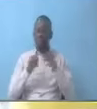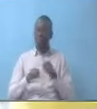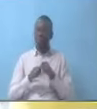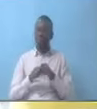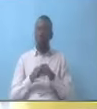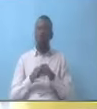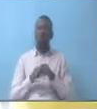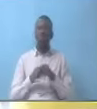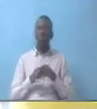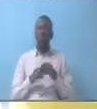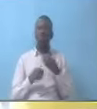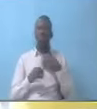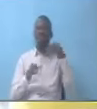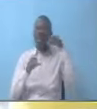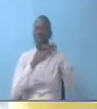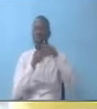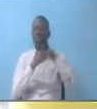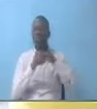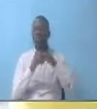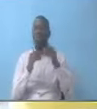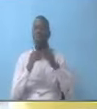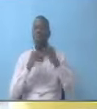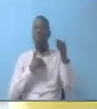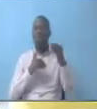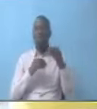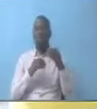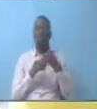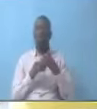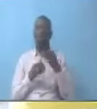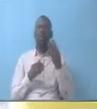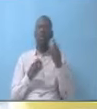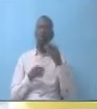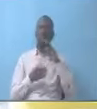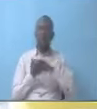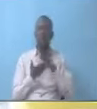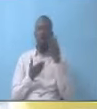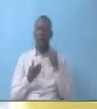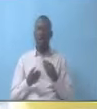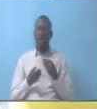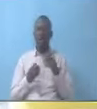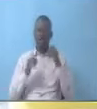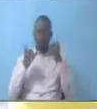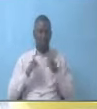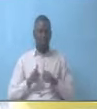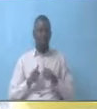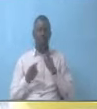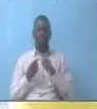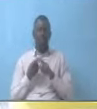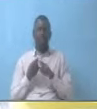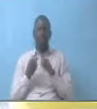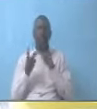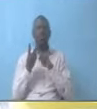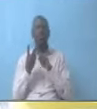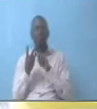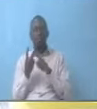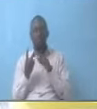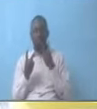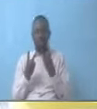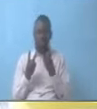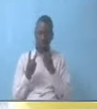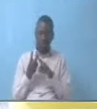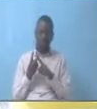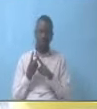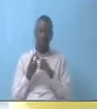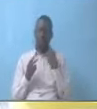lol nak ama fa ben walu wu yaatu lu aju ci wali niñ koy doxale. Two, ñaarel bi moy we have established the